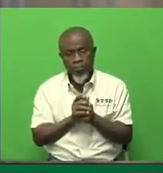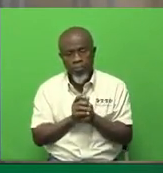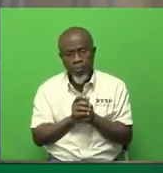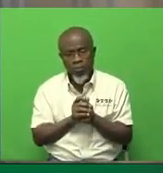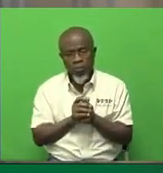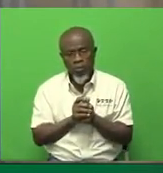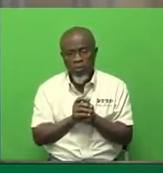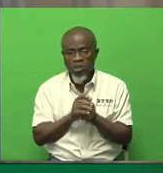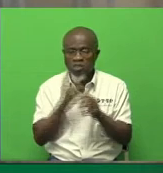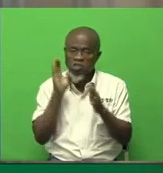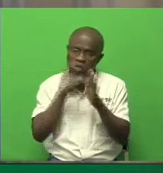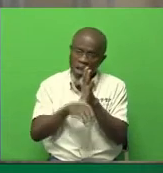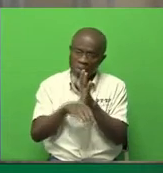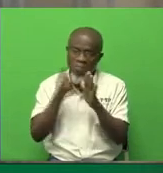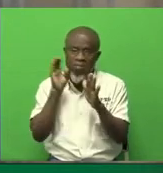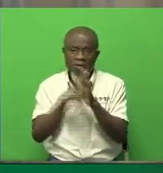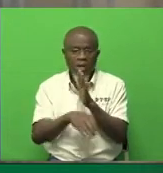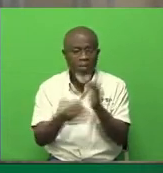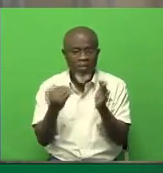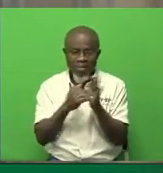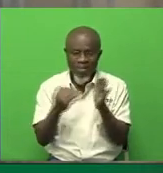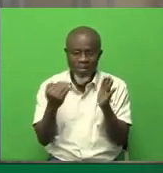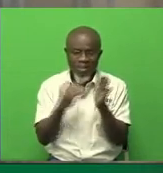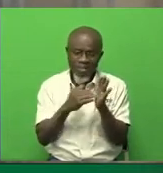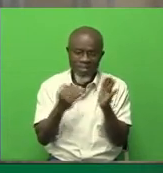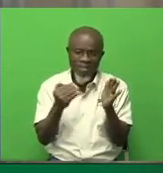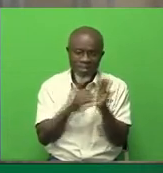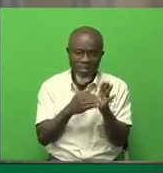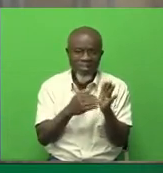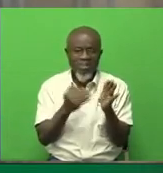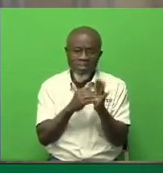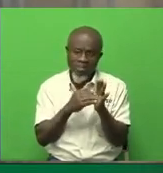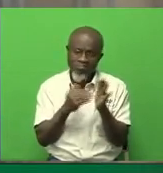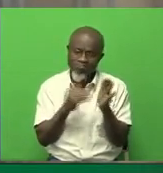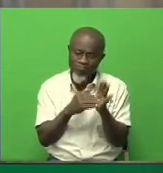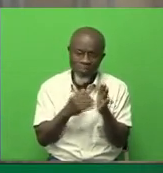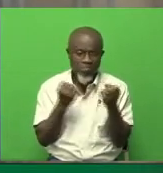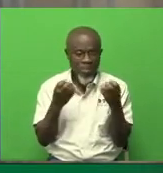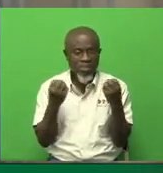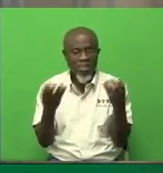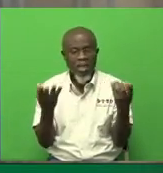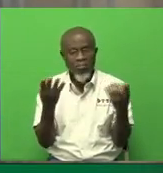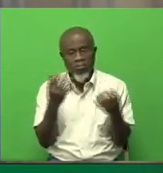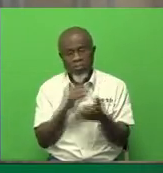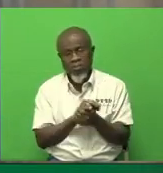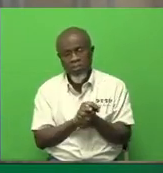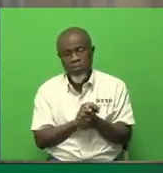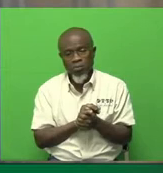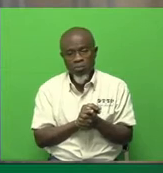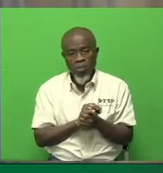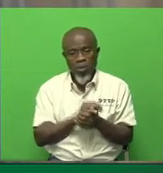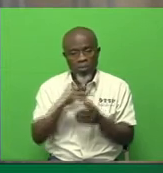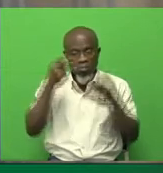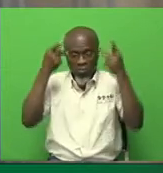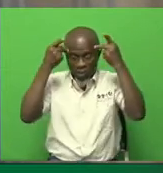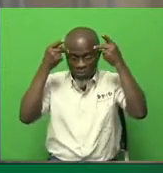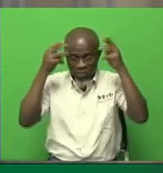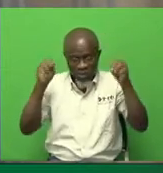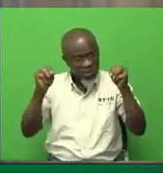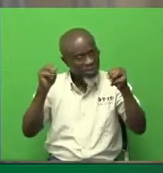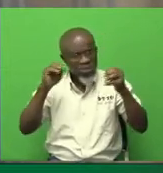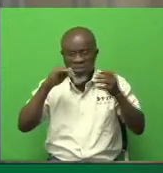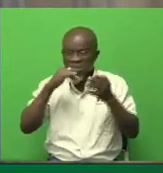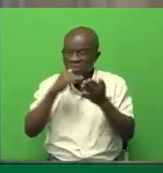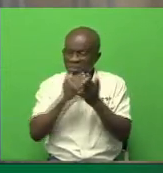cry issue of crime inspired in crime was raised numerous times something has to